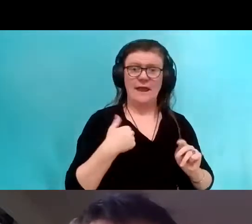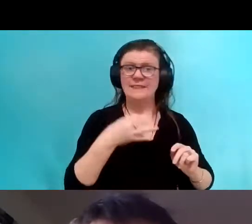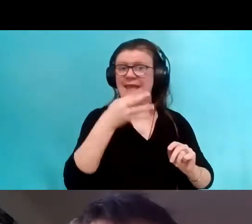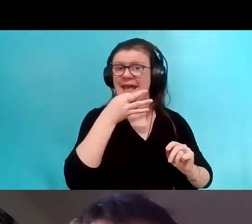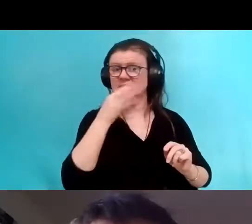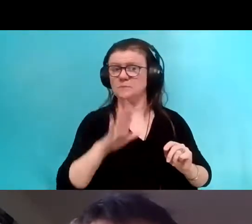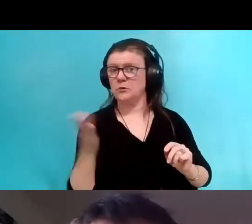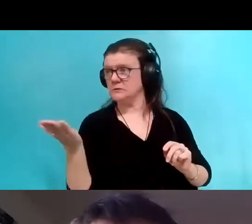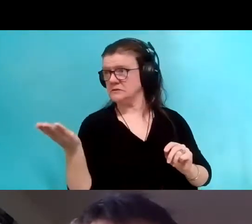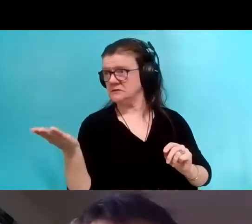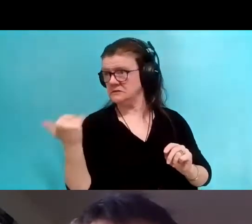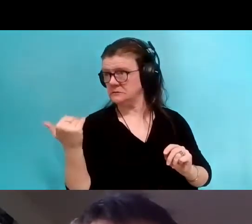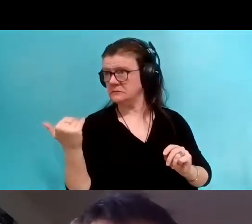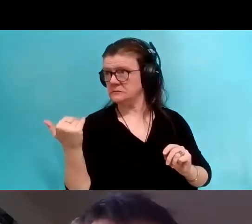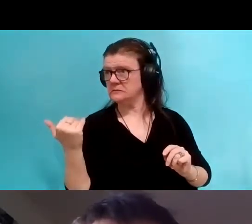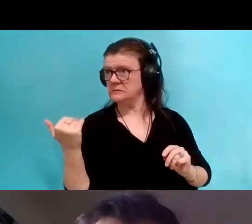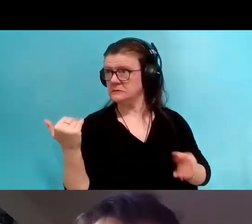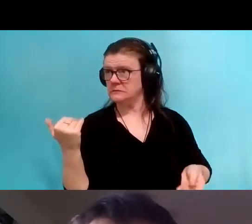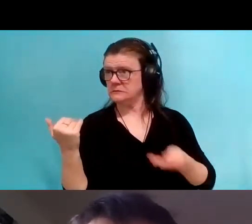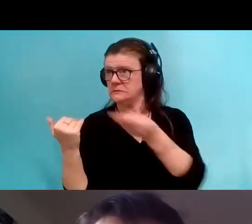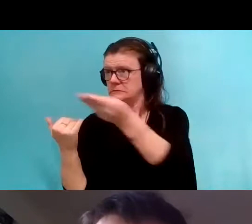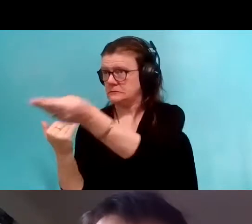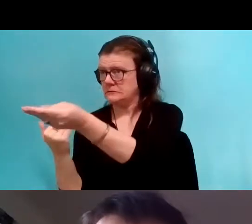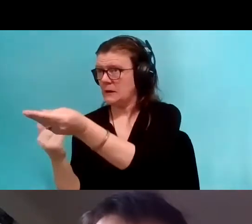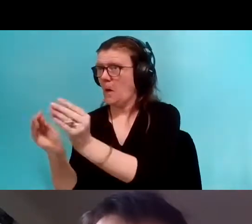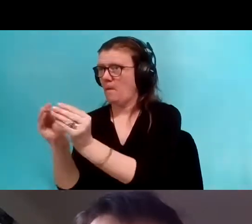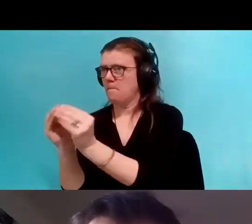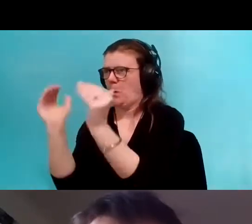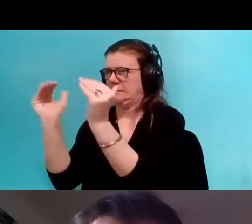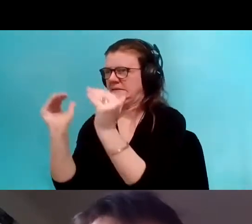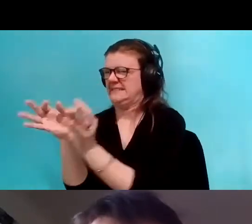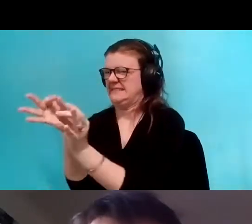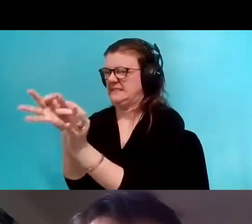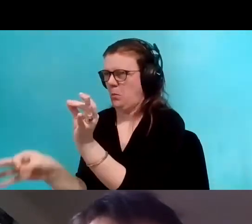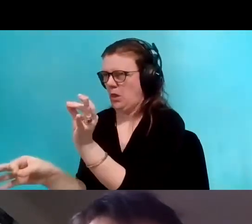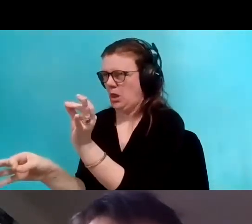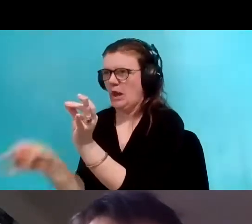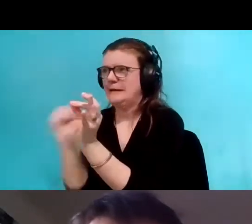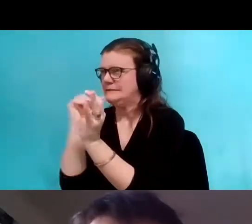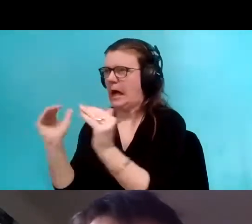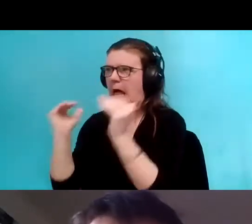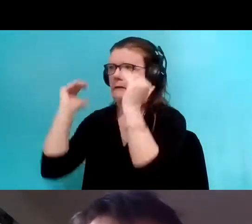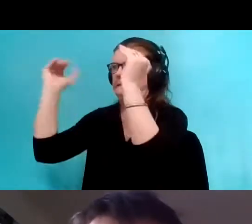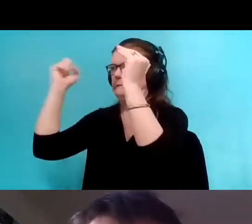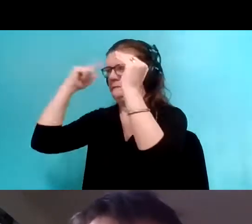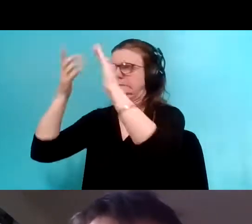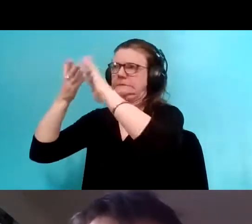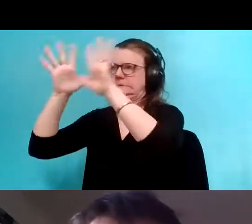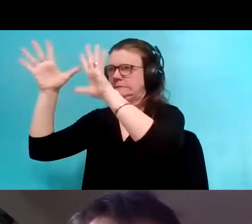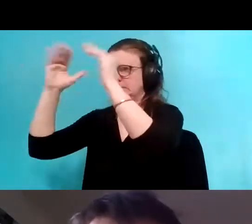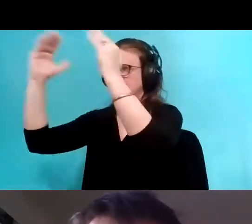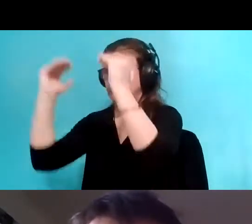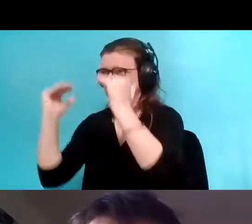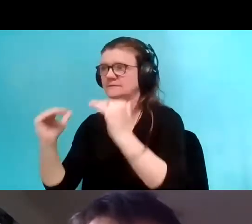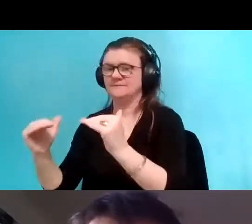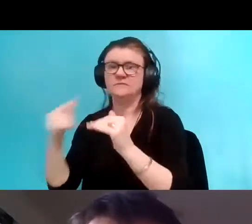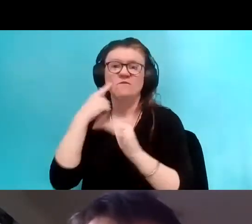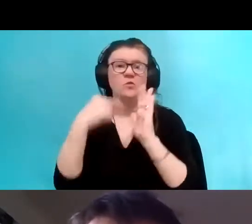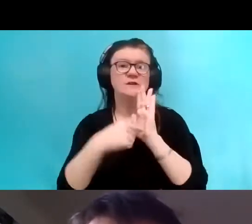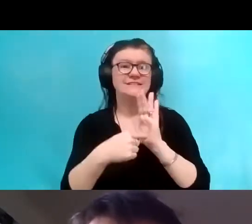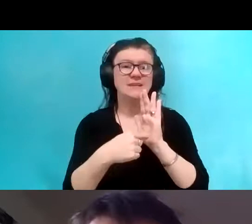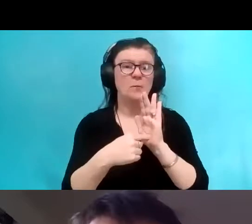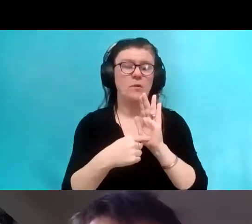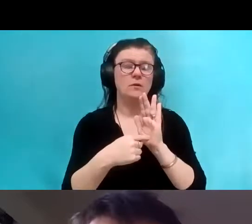and made them really, really simple for the beneficiaries, so that whatever we are asking, they can well understand. I can just give you an example